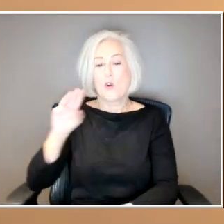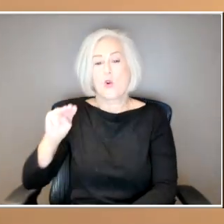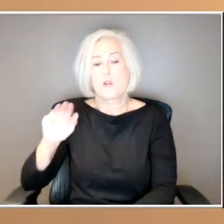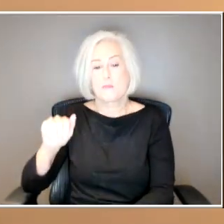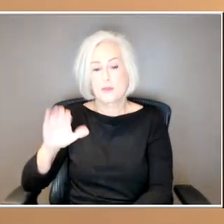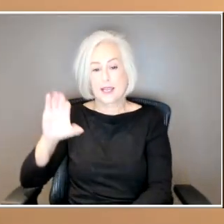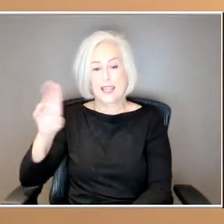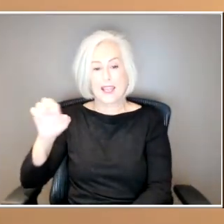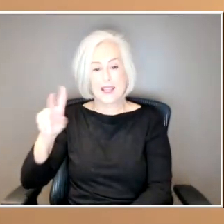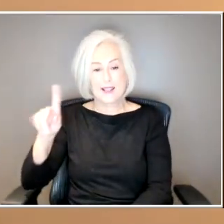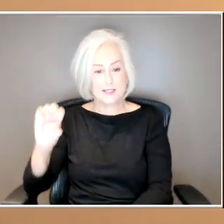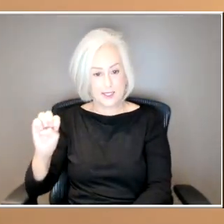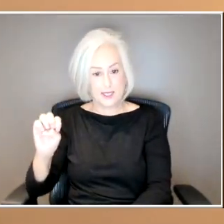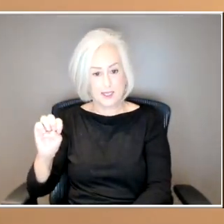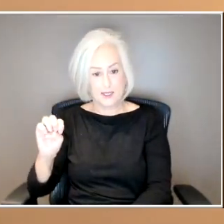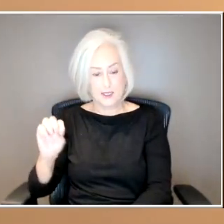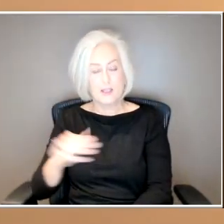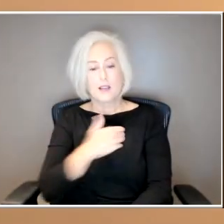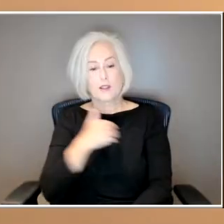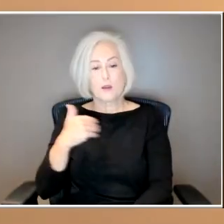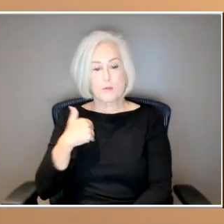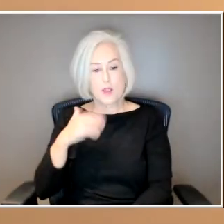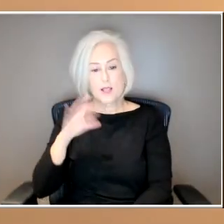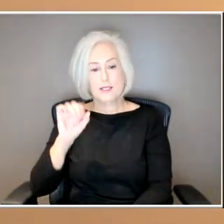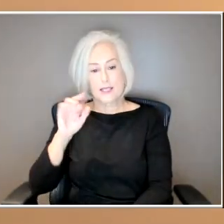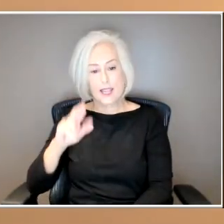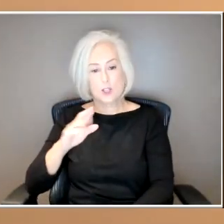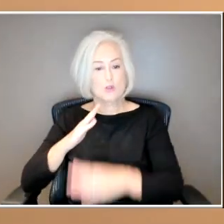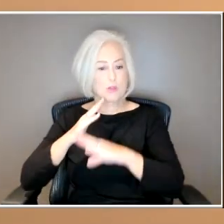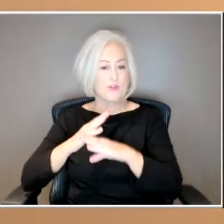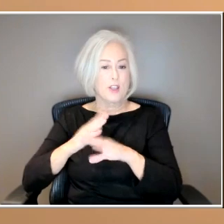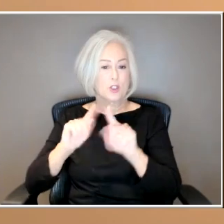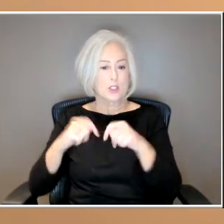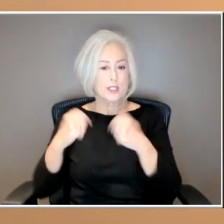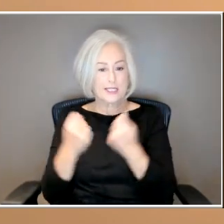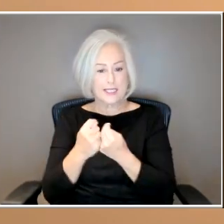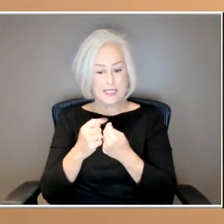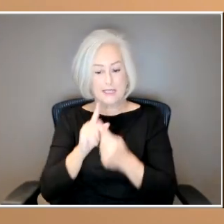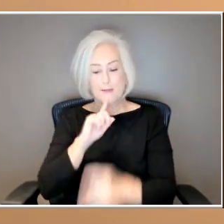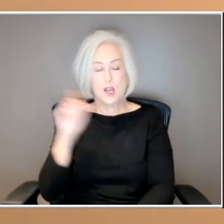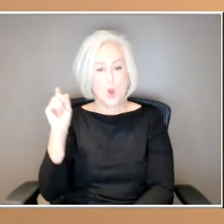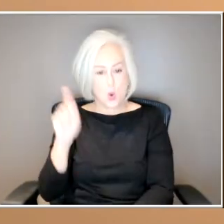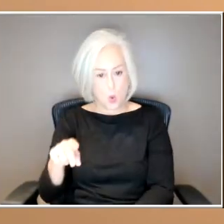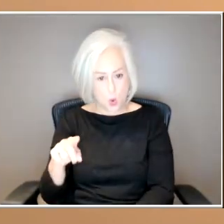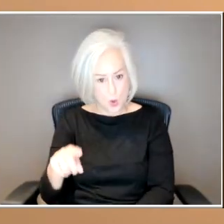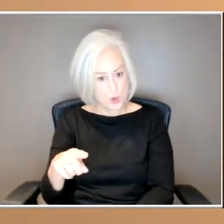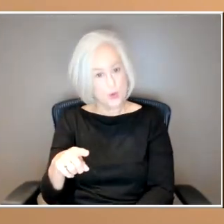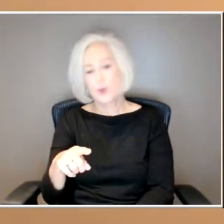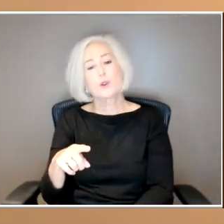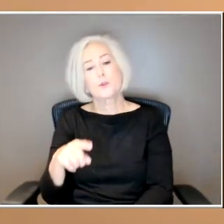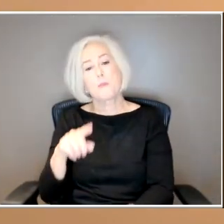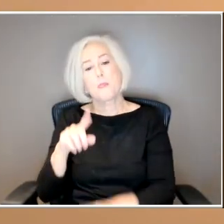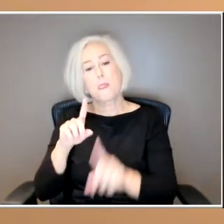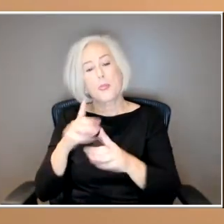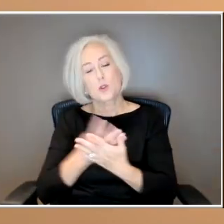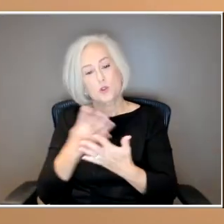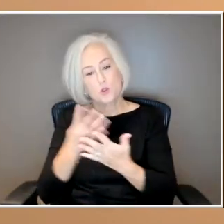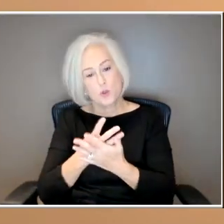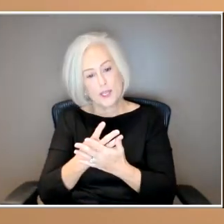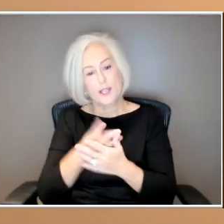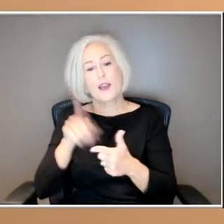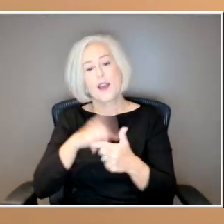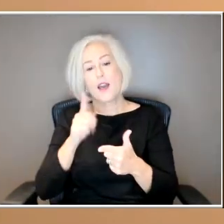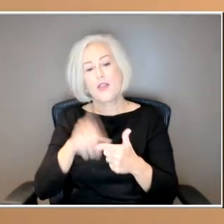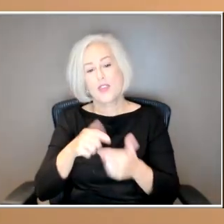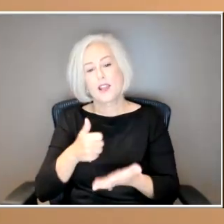our breast cancer prevention team ordered her genetic testing and then helped her get in with all the other specialties she needed as far as screening and prevention.